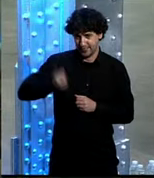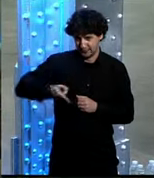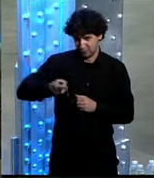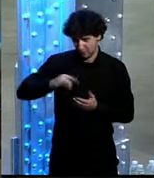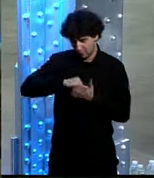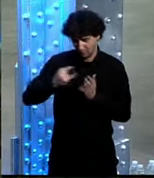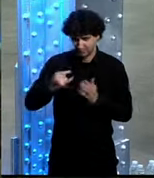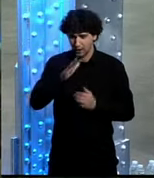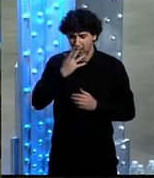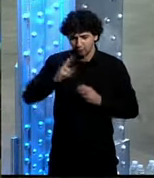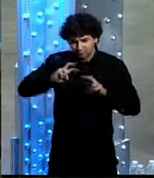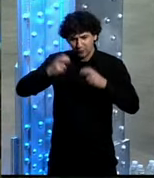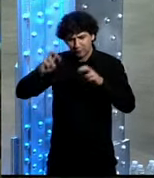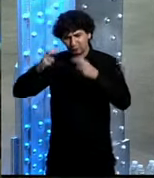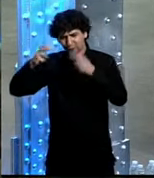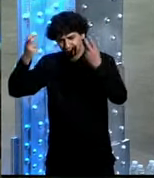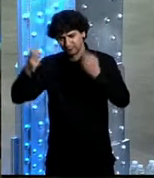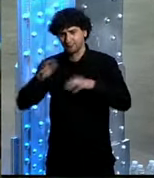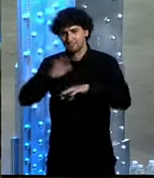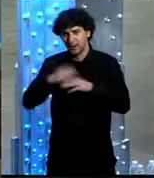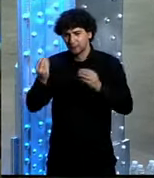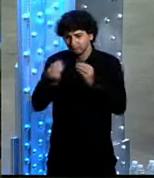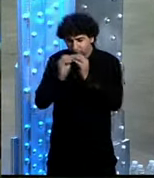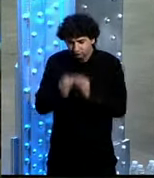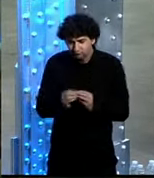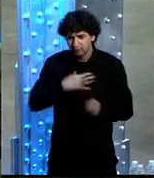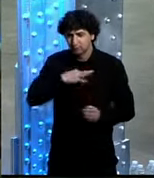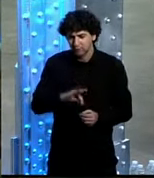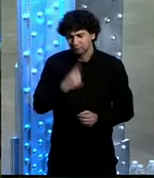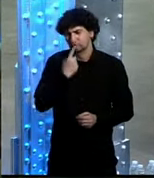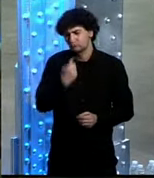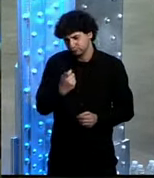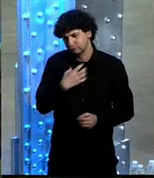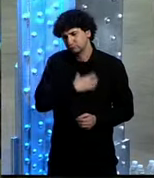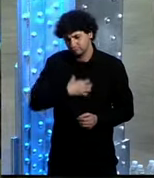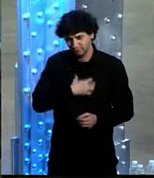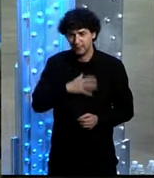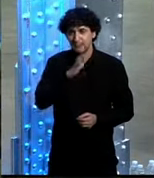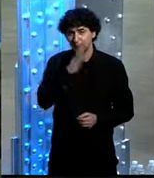Digitalent Trust Fund. Was made by Digitalent.